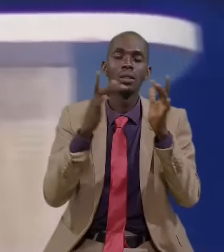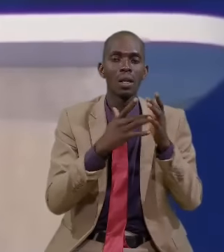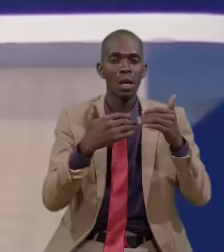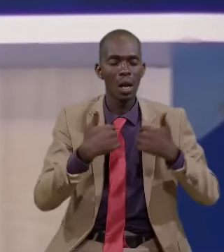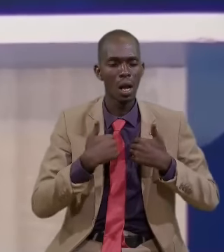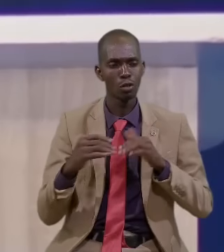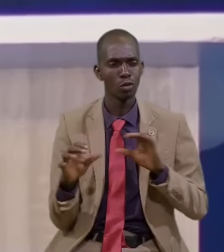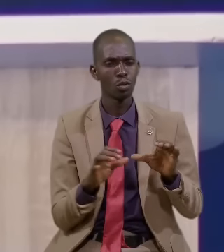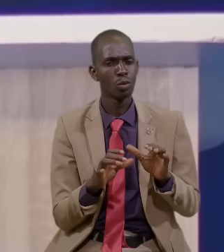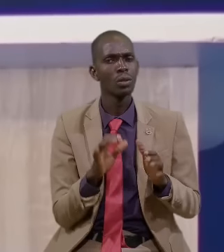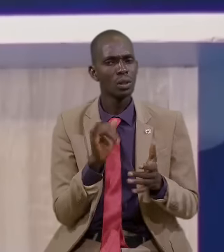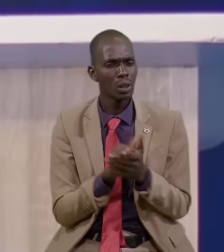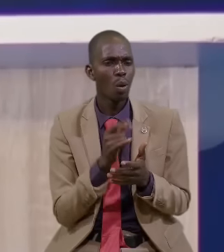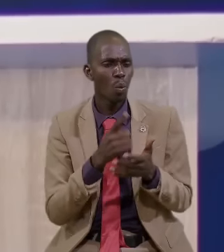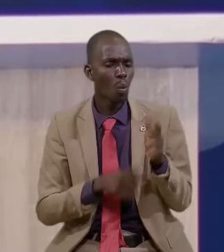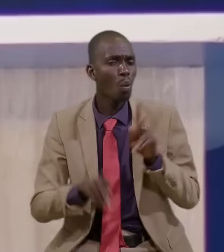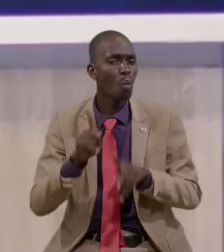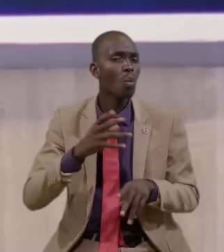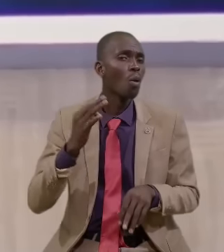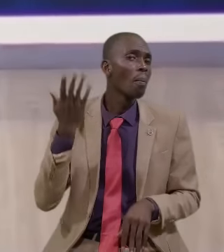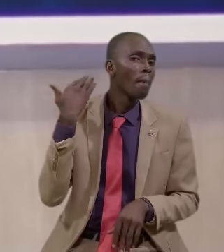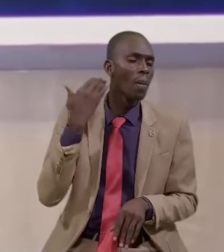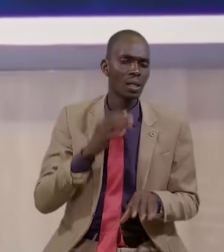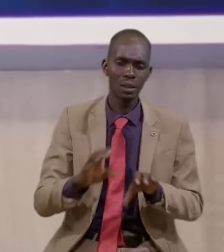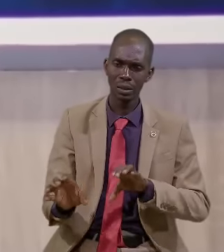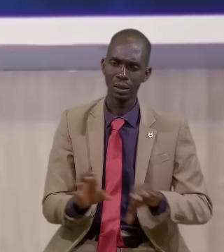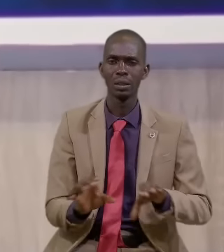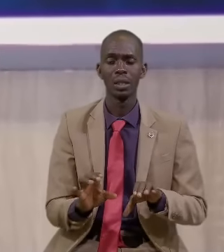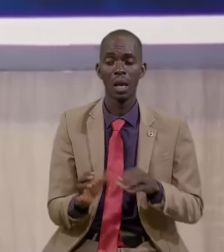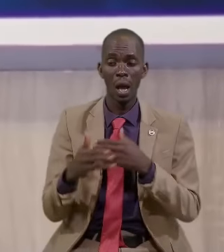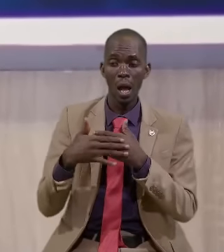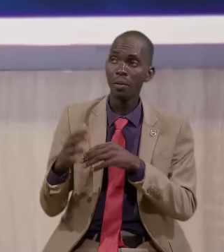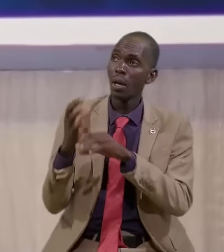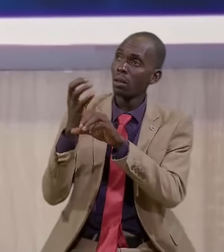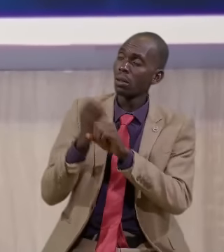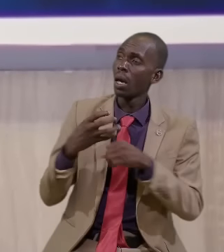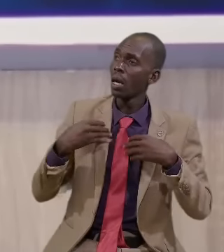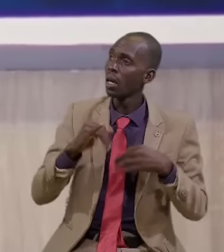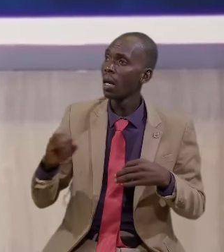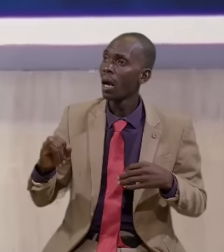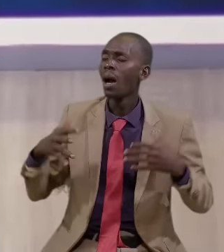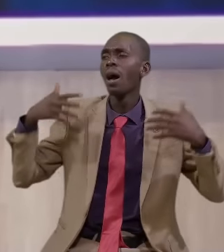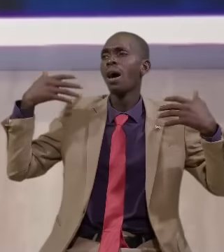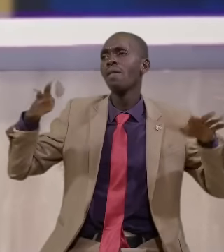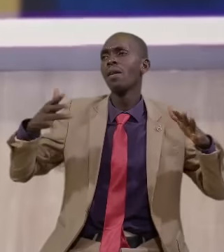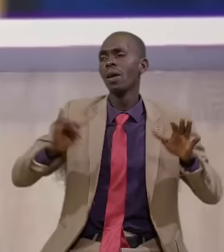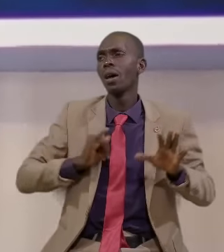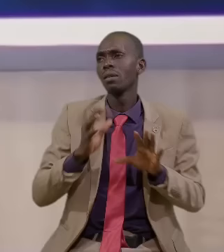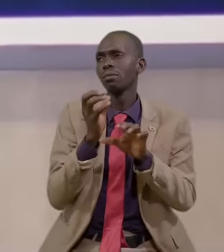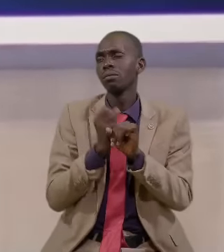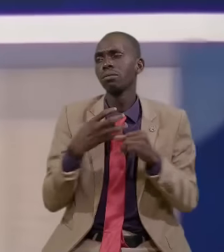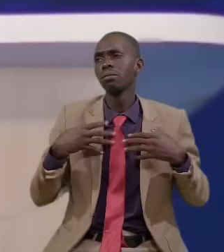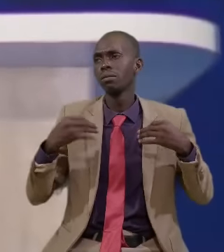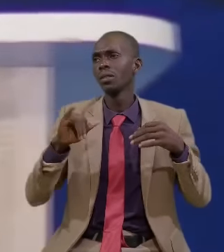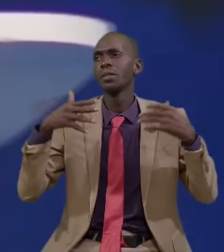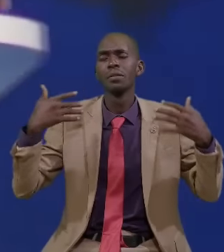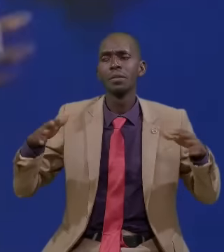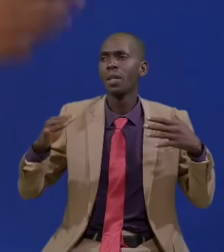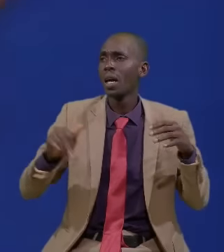they did at that time. After they received healing, they didn't just say, praise the Lord, I got my healing. Anytime